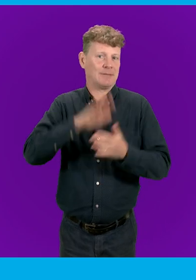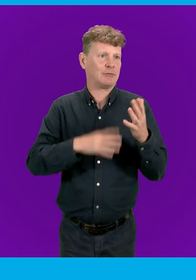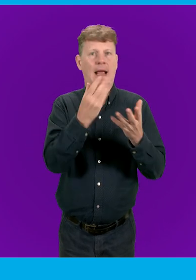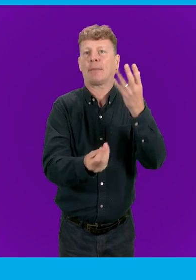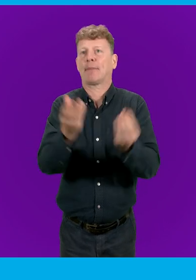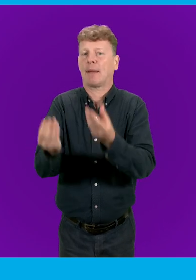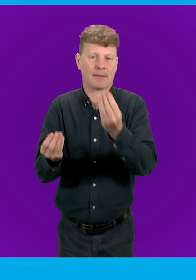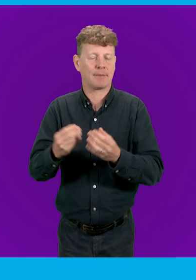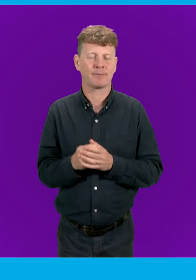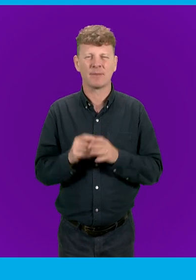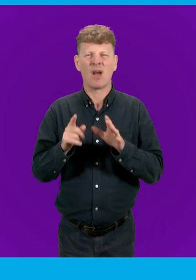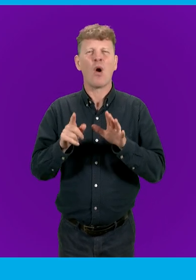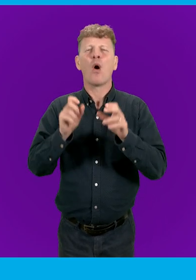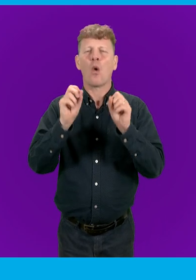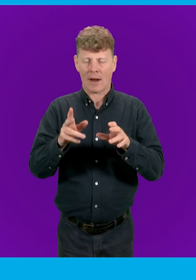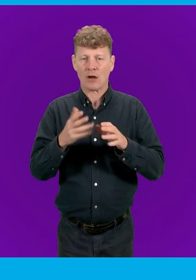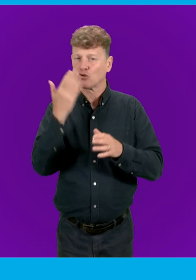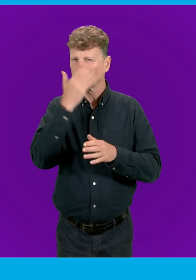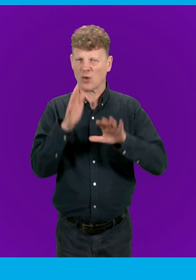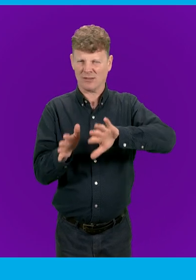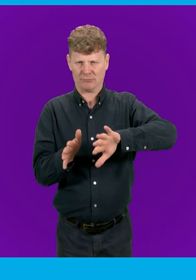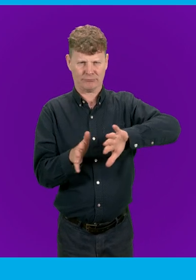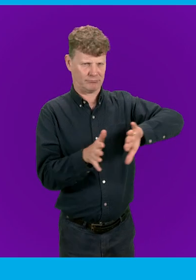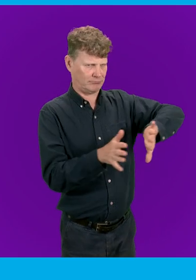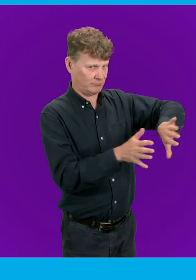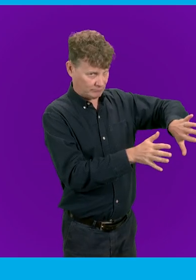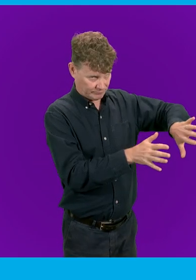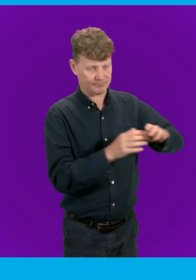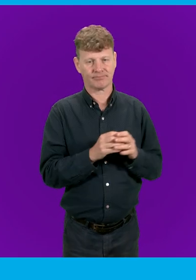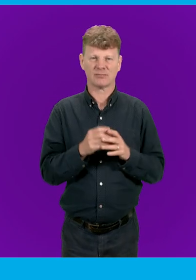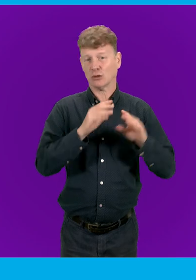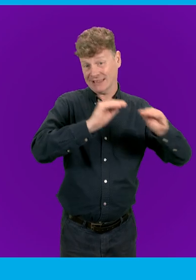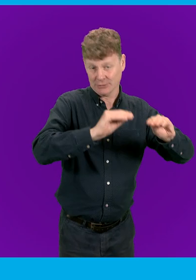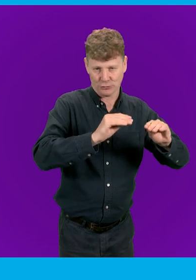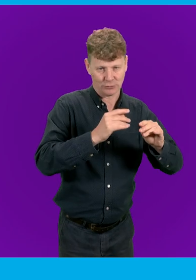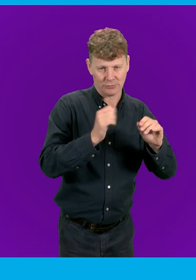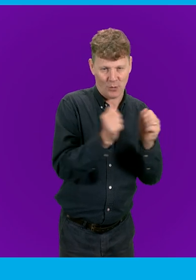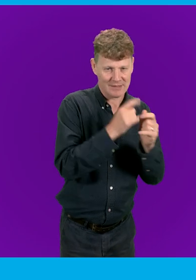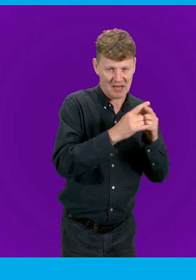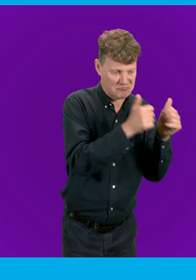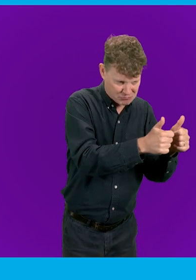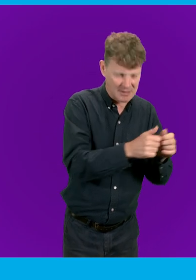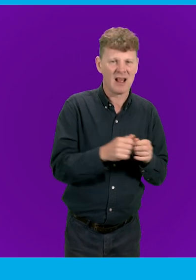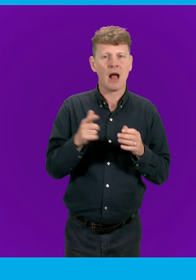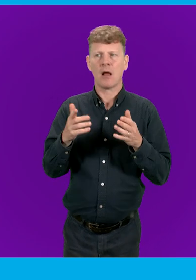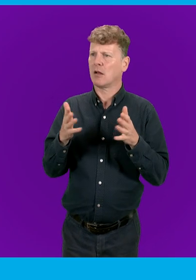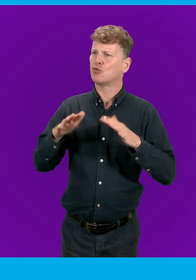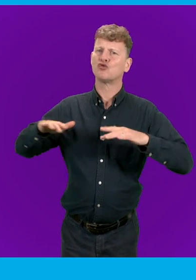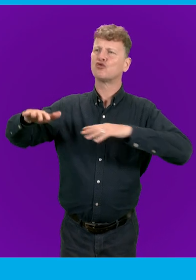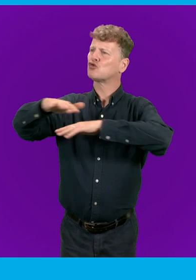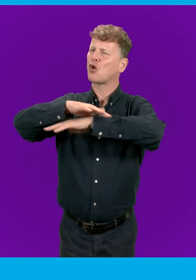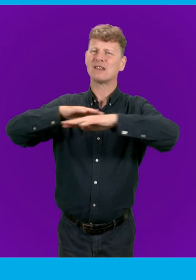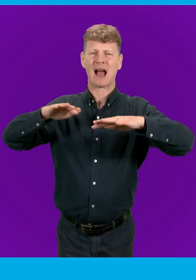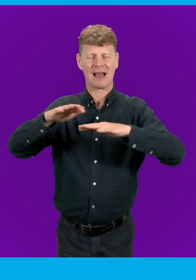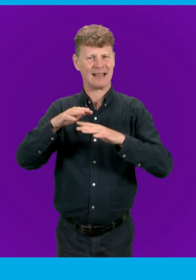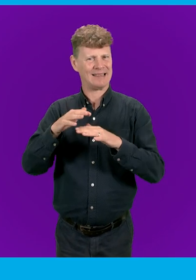Okay, moving away from schools being a place in which consent is taught, in what way do you think the wider society could have